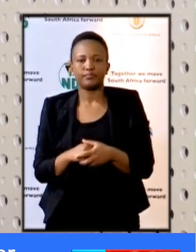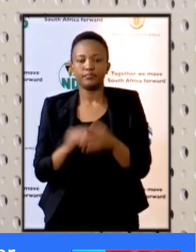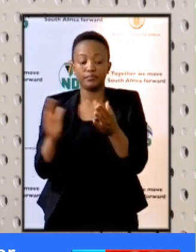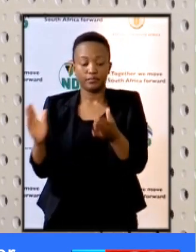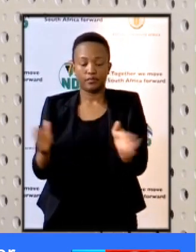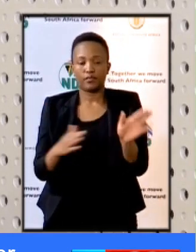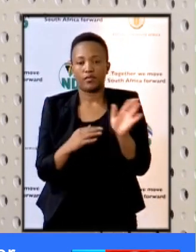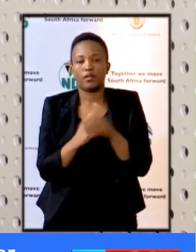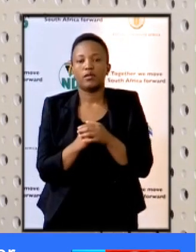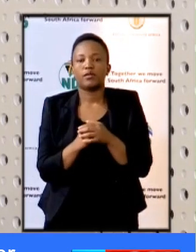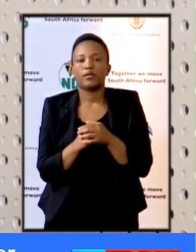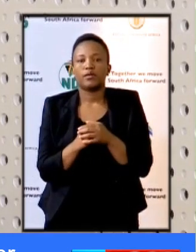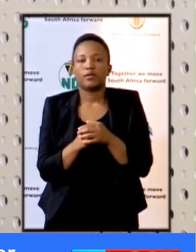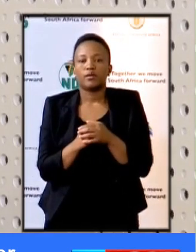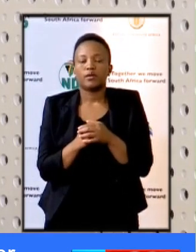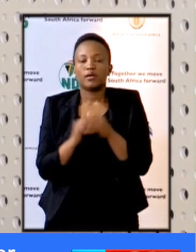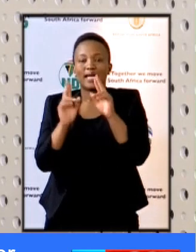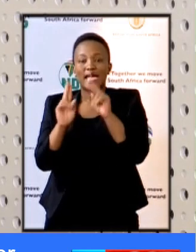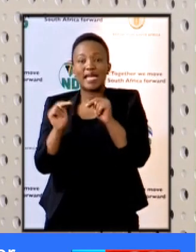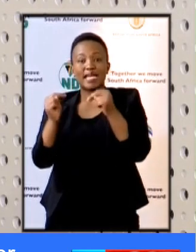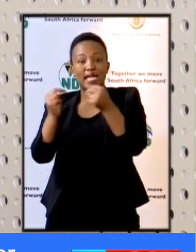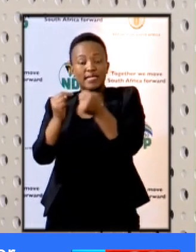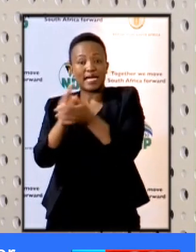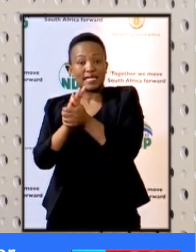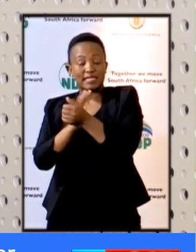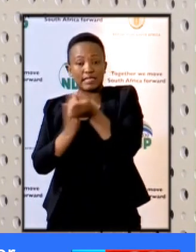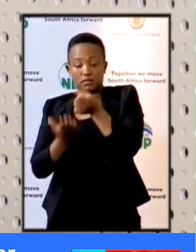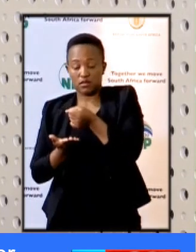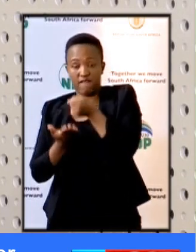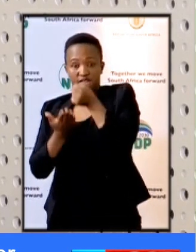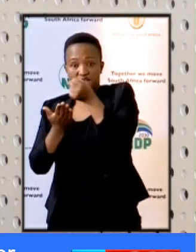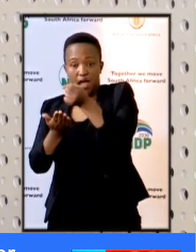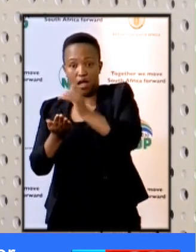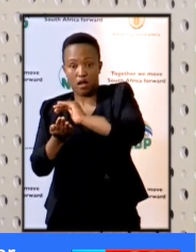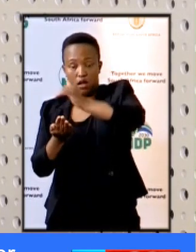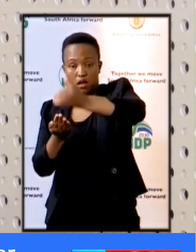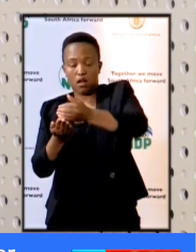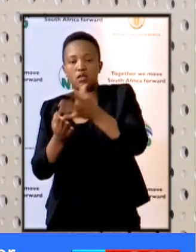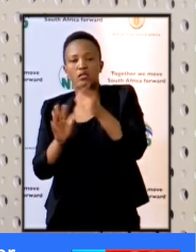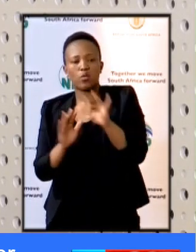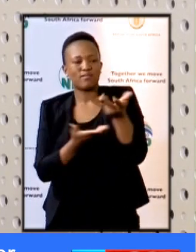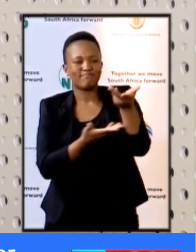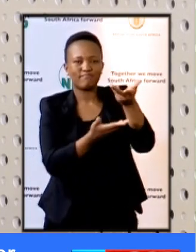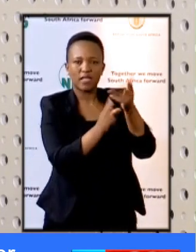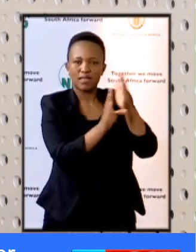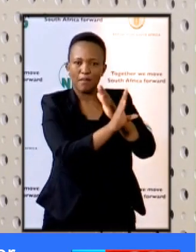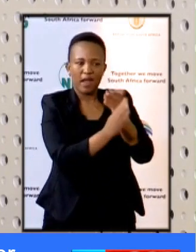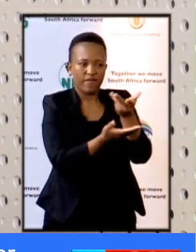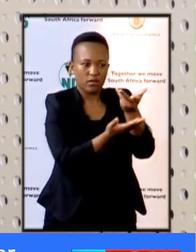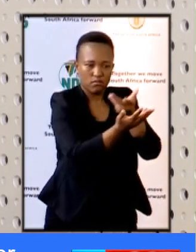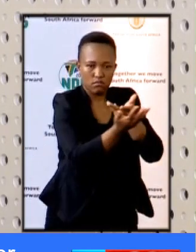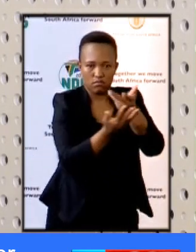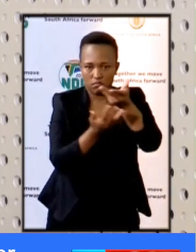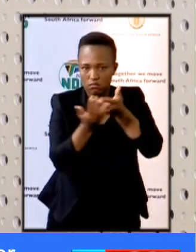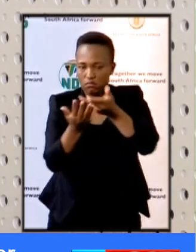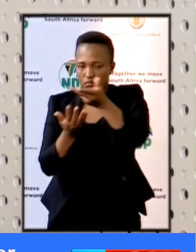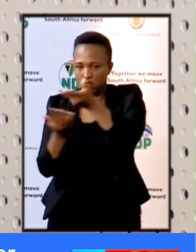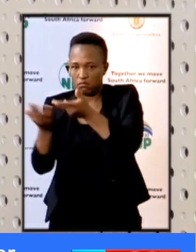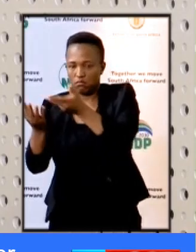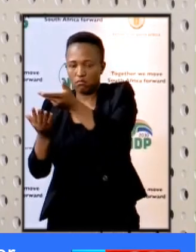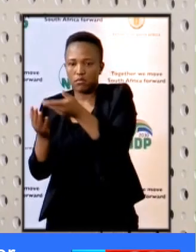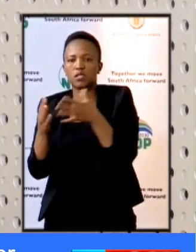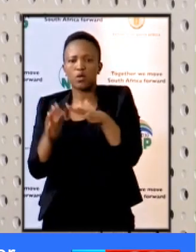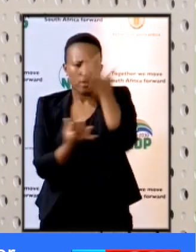vein, the National Skills Fund will be engaging the public and private skills development providers on the dates